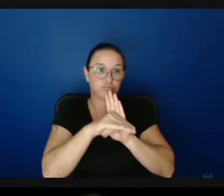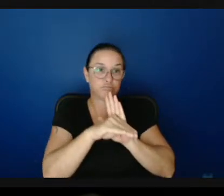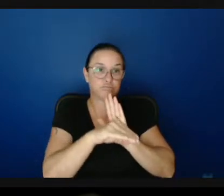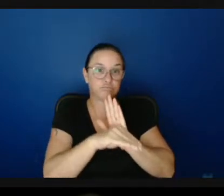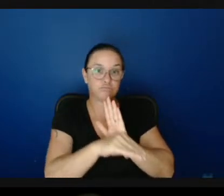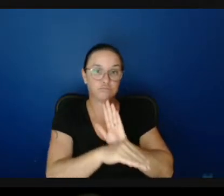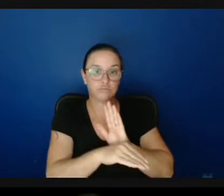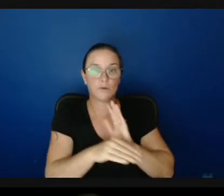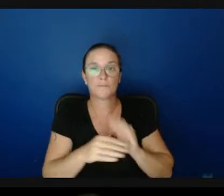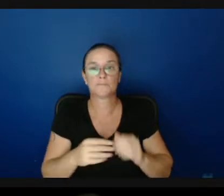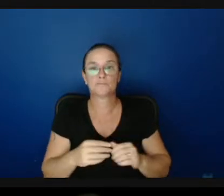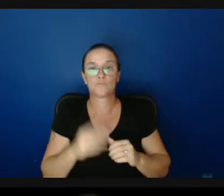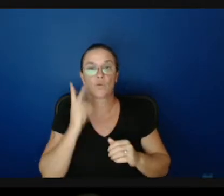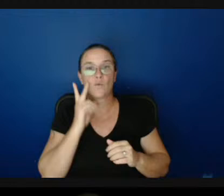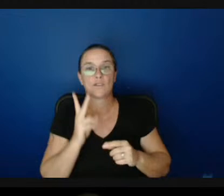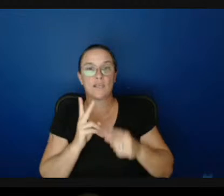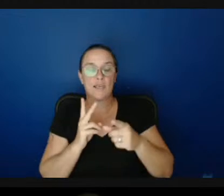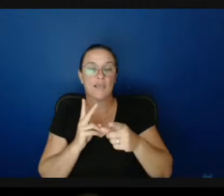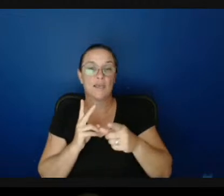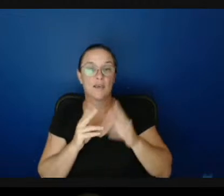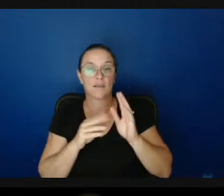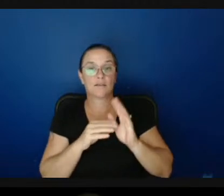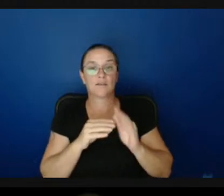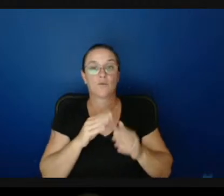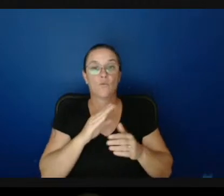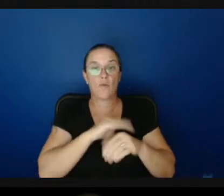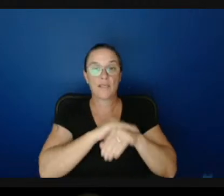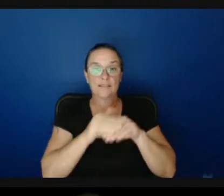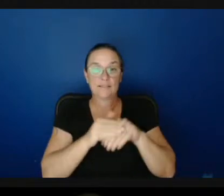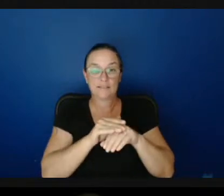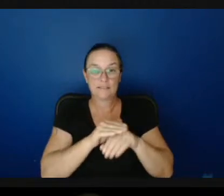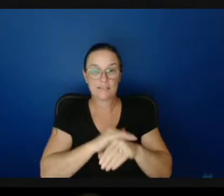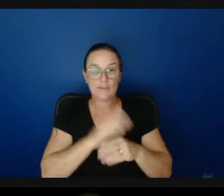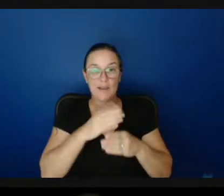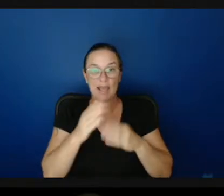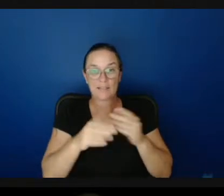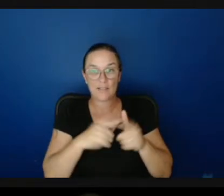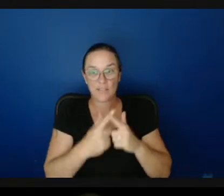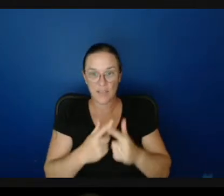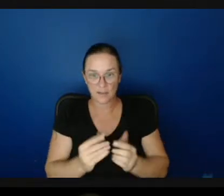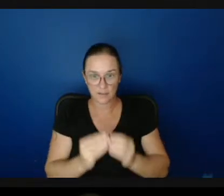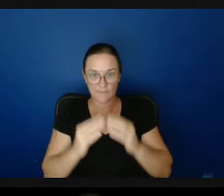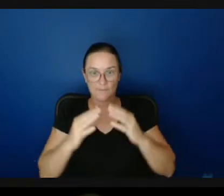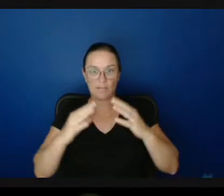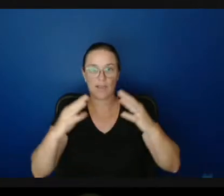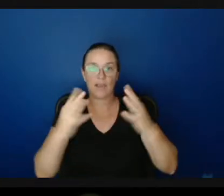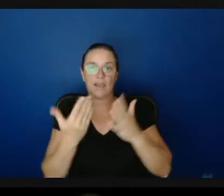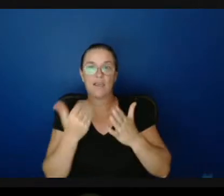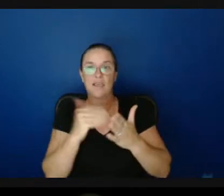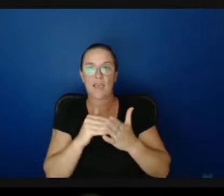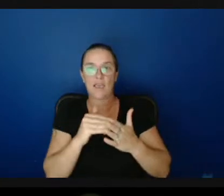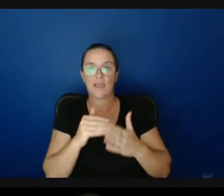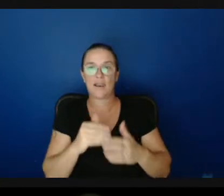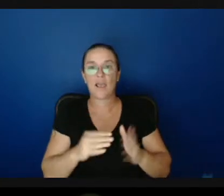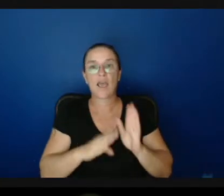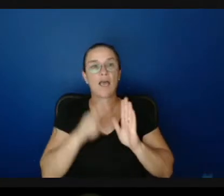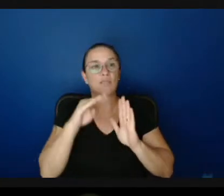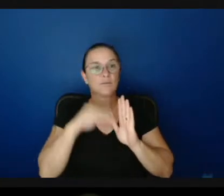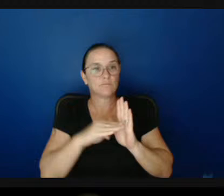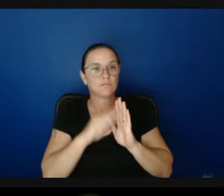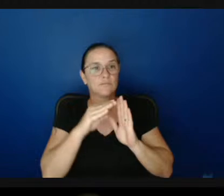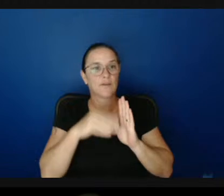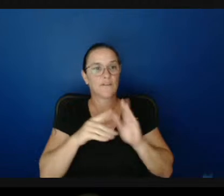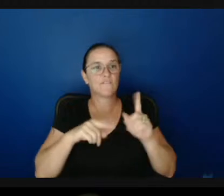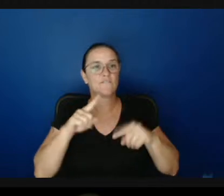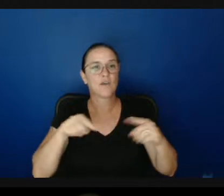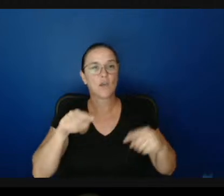here when the summit eruption ends, the summit starts to inflate with those varying rates as Katie described. We